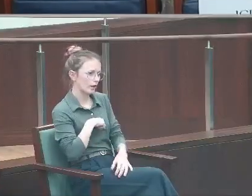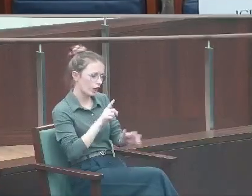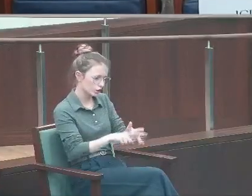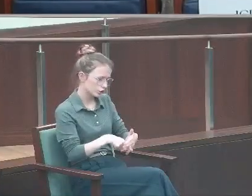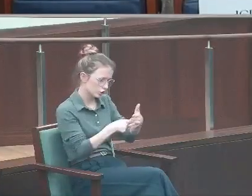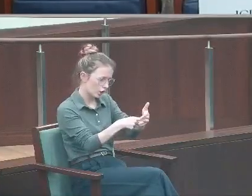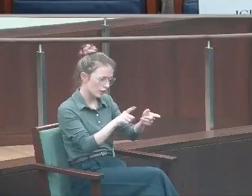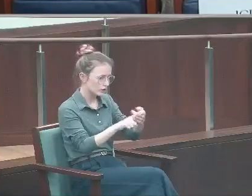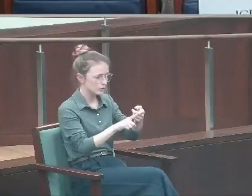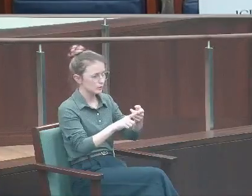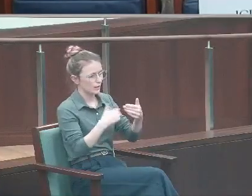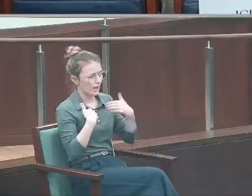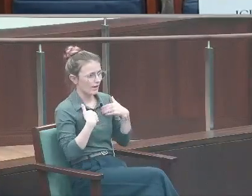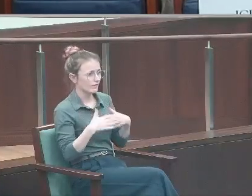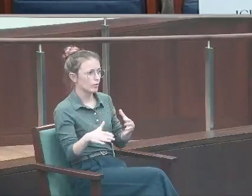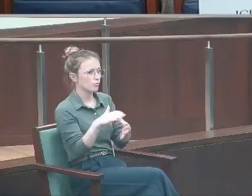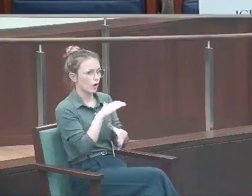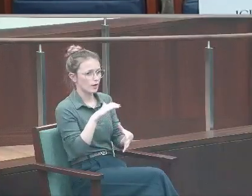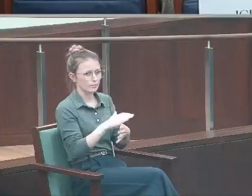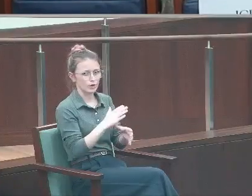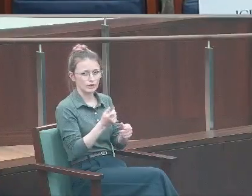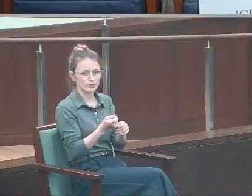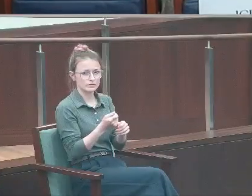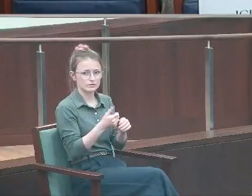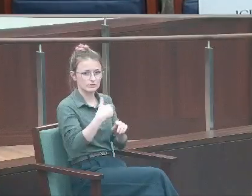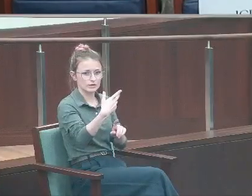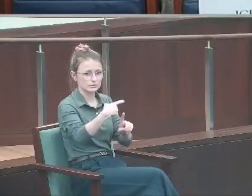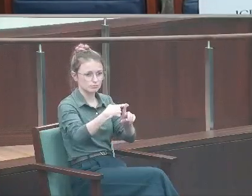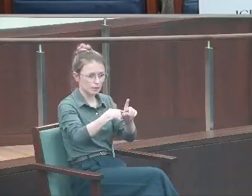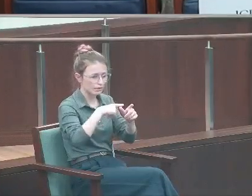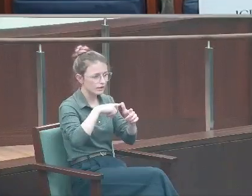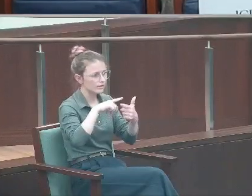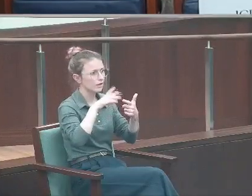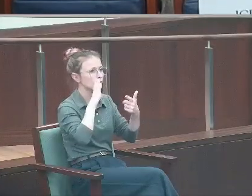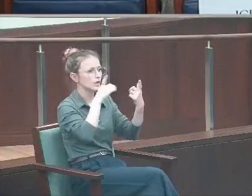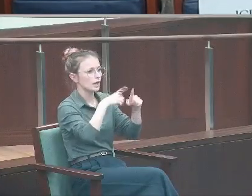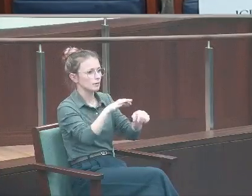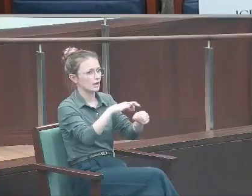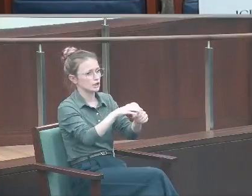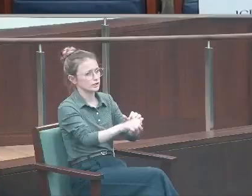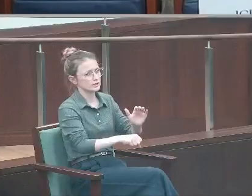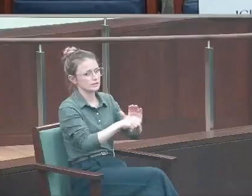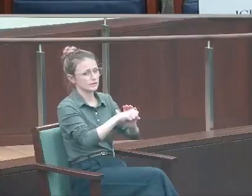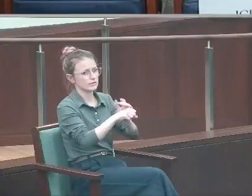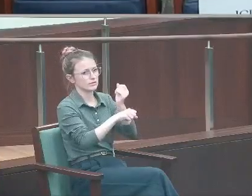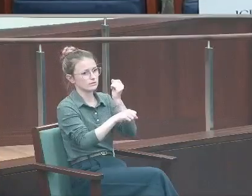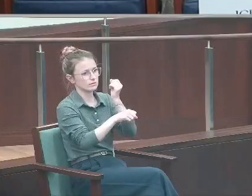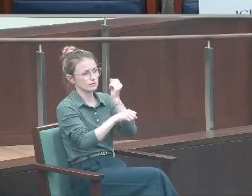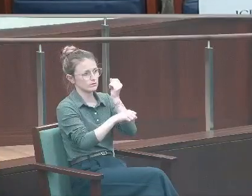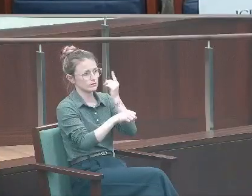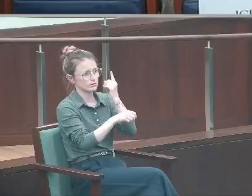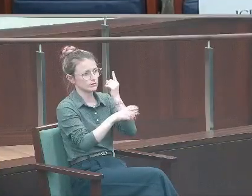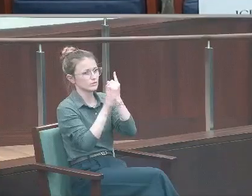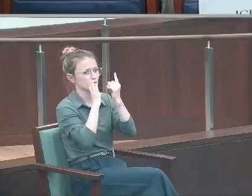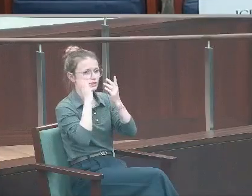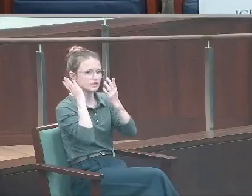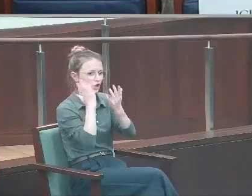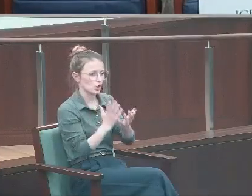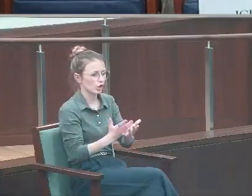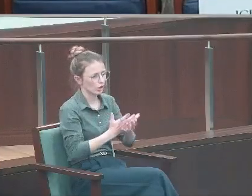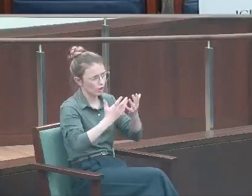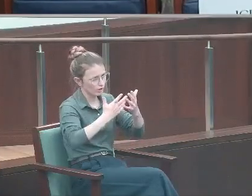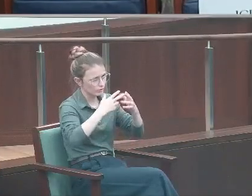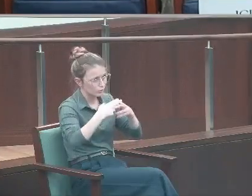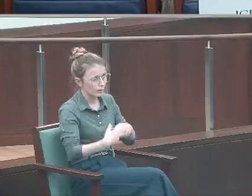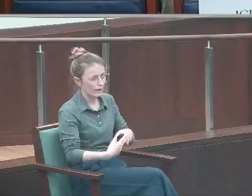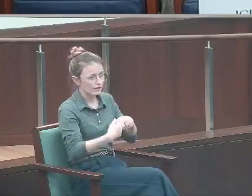a primary in about a month, and then we're going to be headed into election season, which is going to carry a lot of heft, not just to the people of